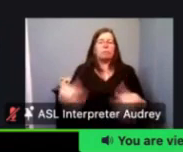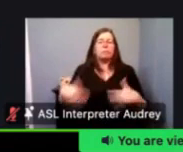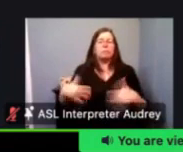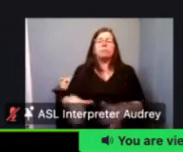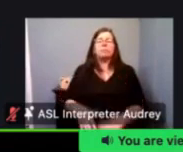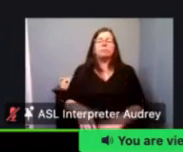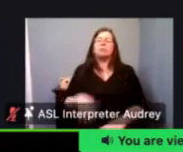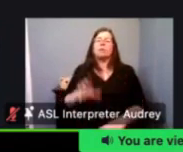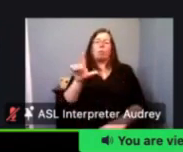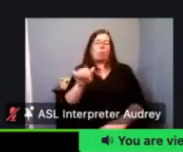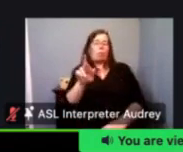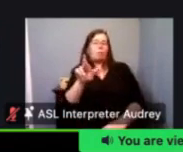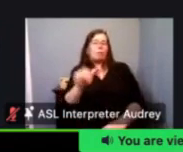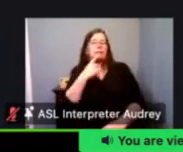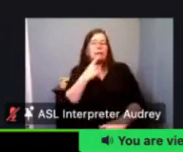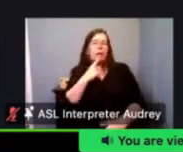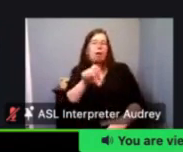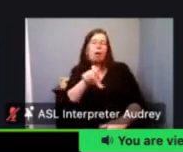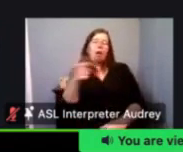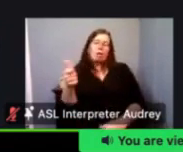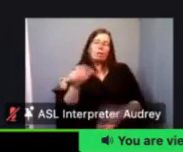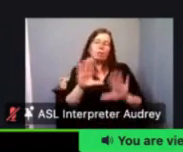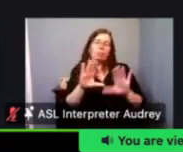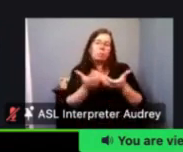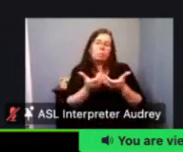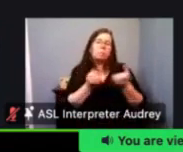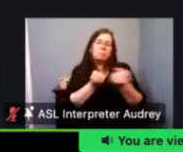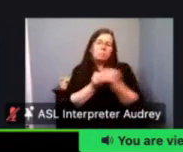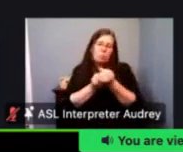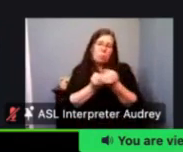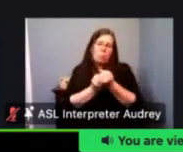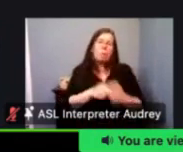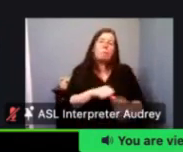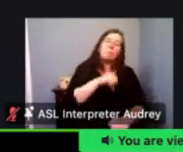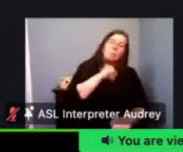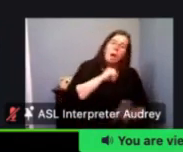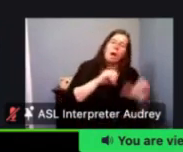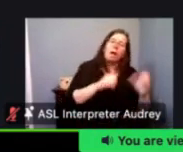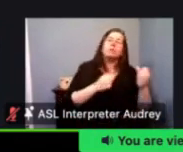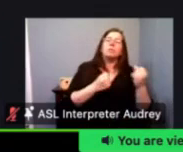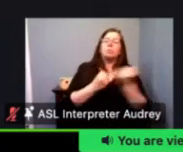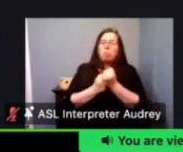and there was support from other from pride movements,